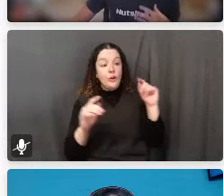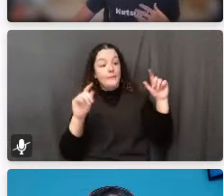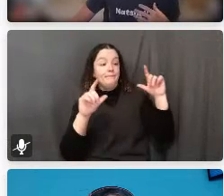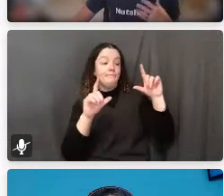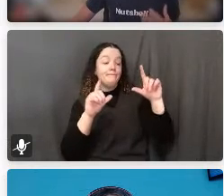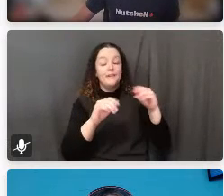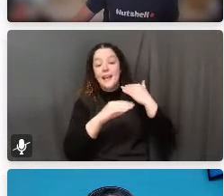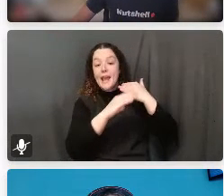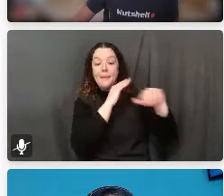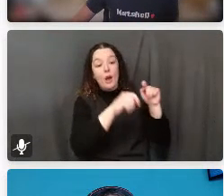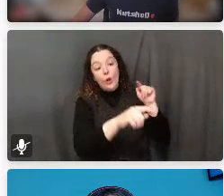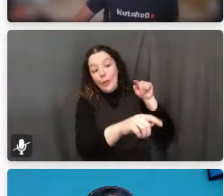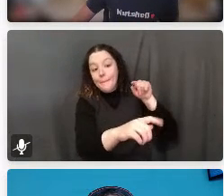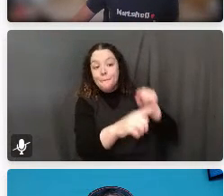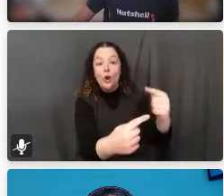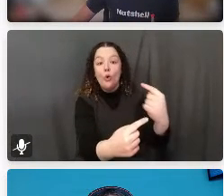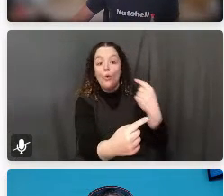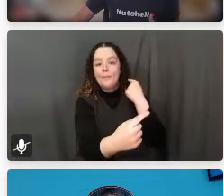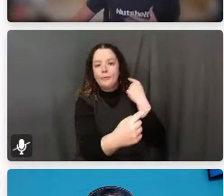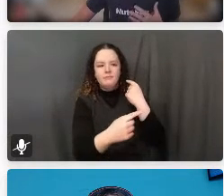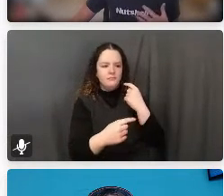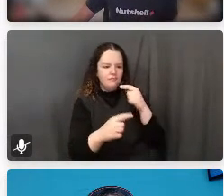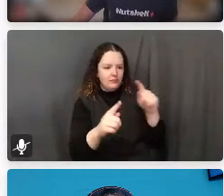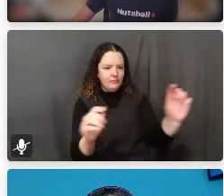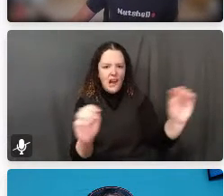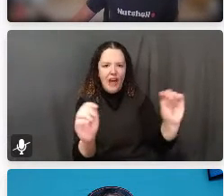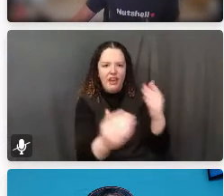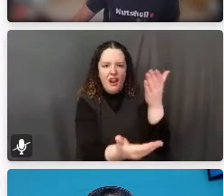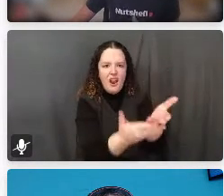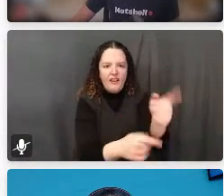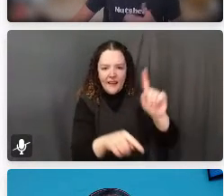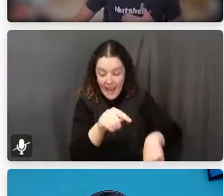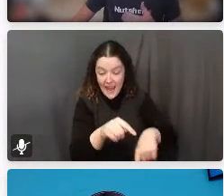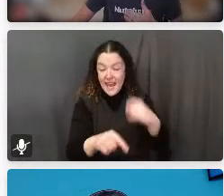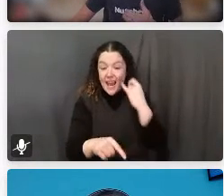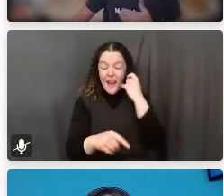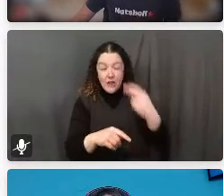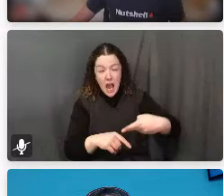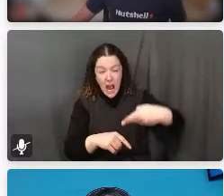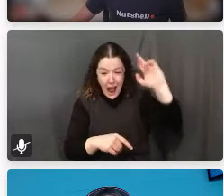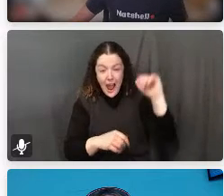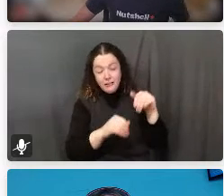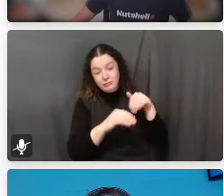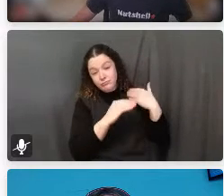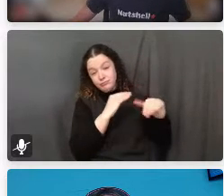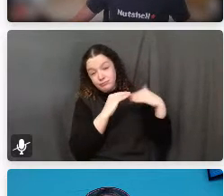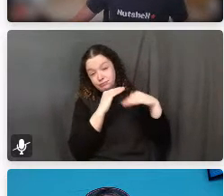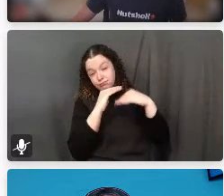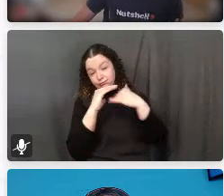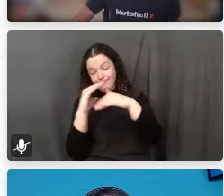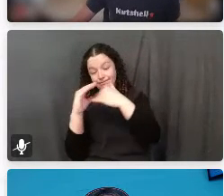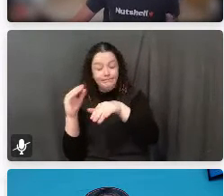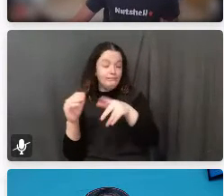you have an extremely high bounce rate, some email providers that you're sending your emails through their providers to reach an